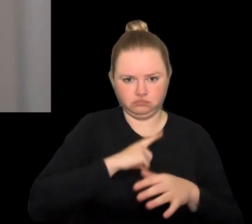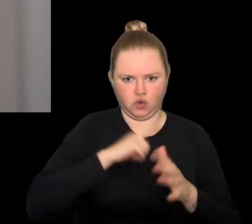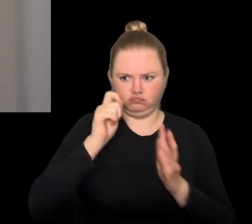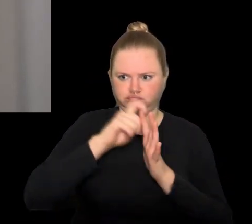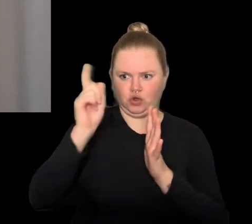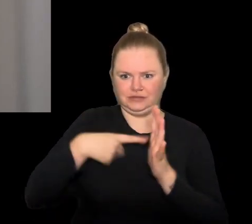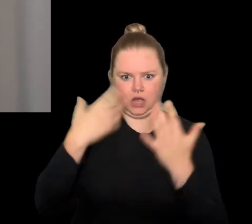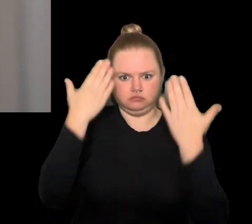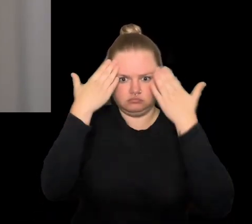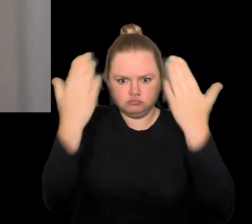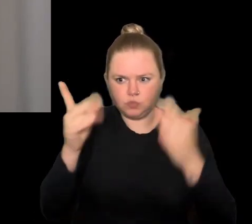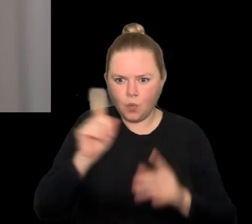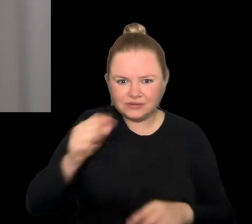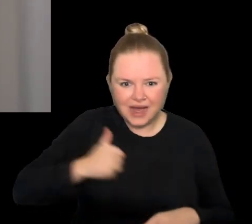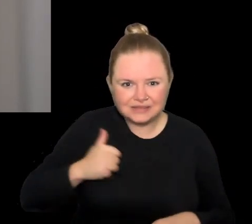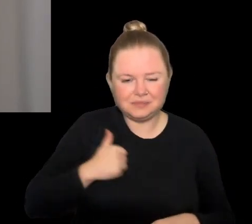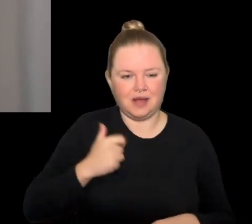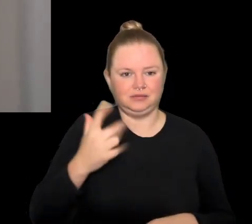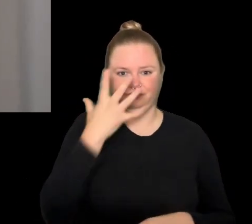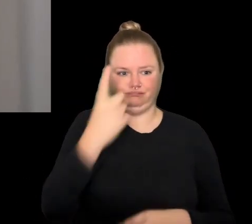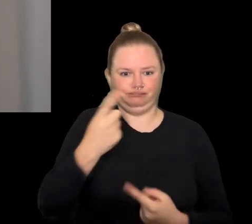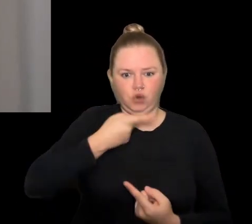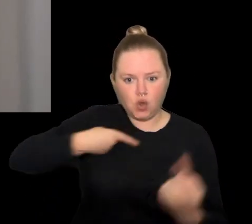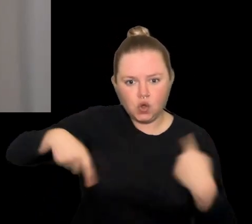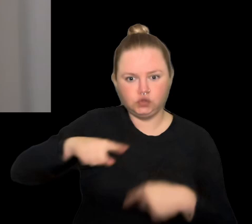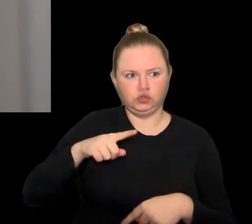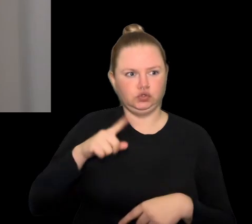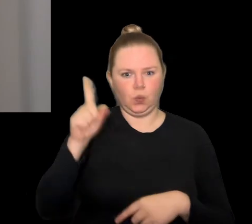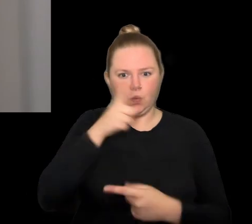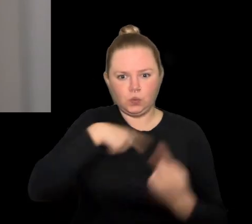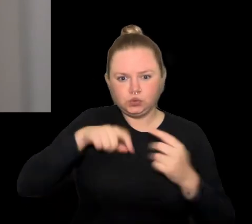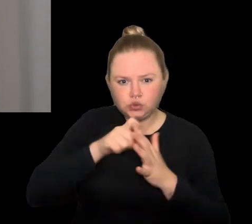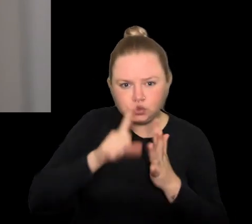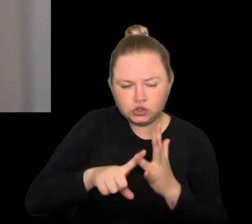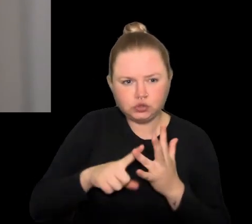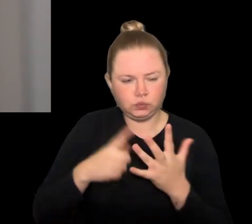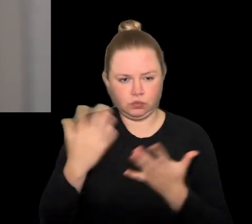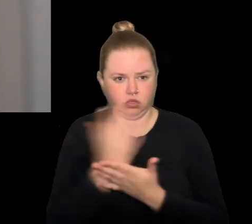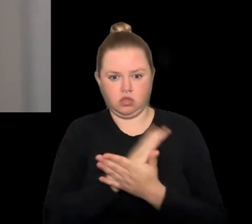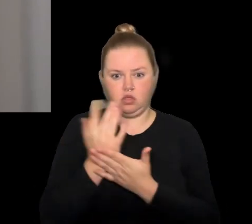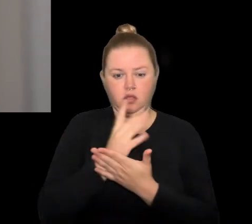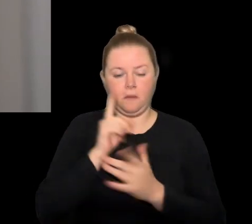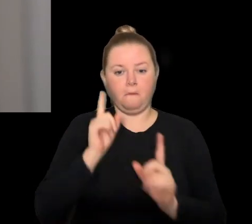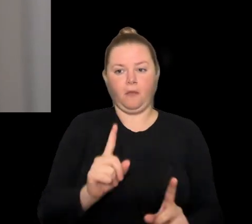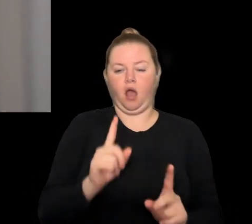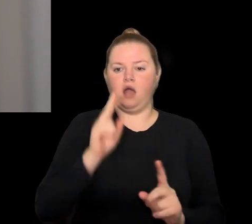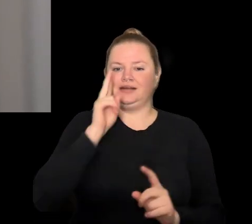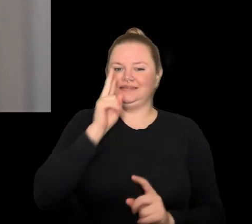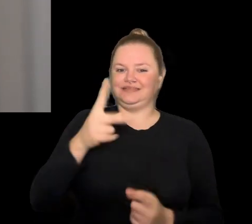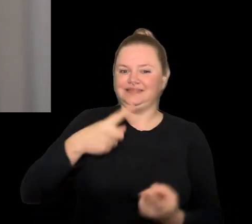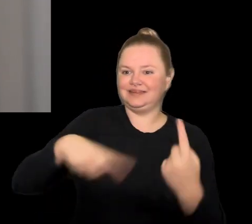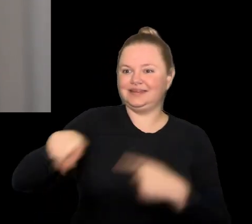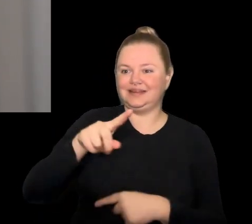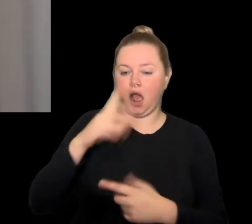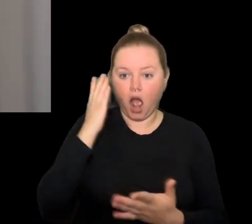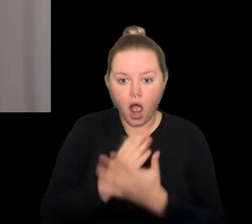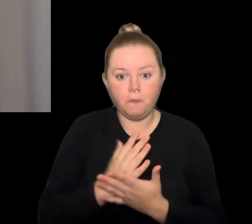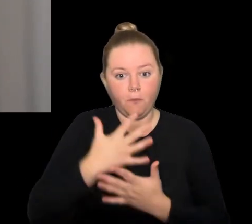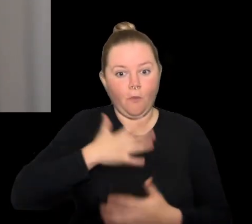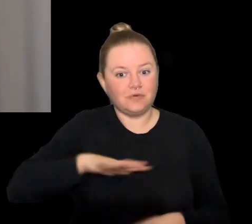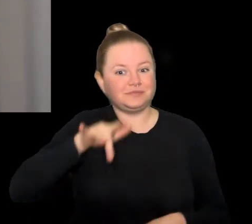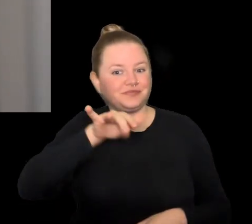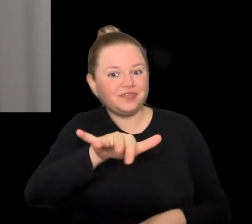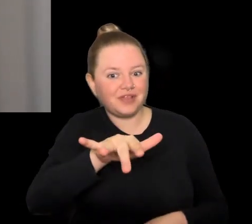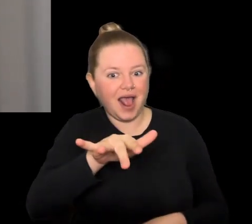project was unknown and, they don't know us or what we do. But to see people really want to